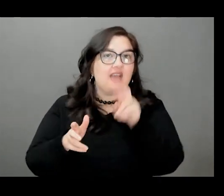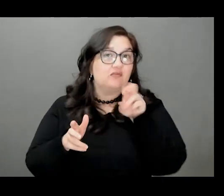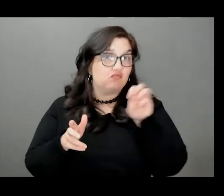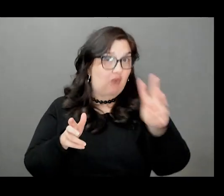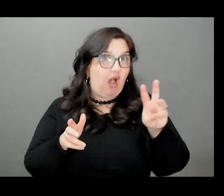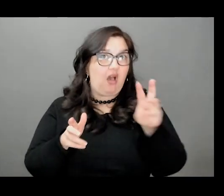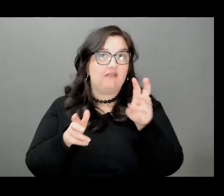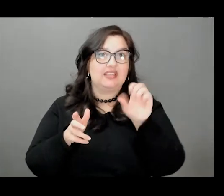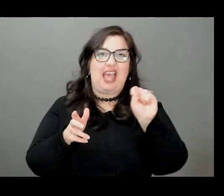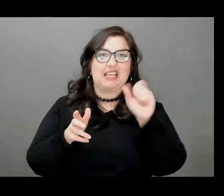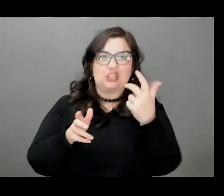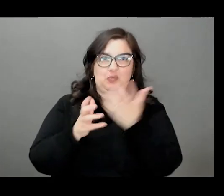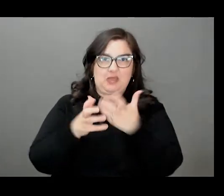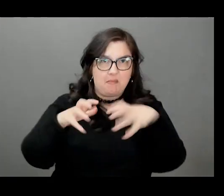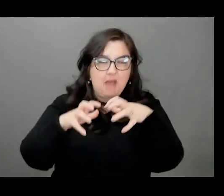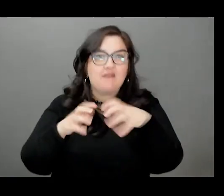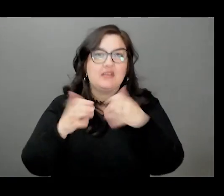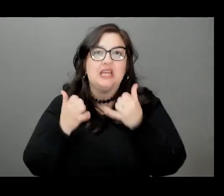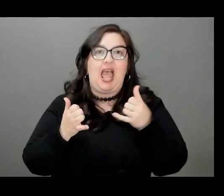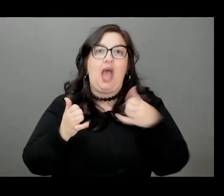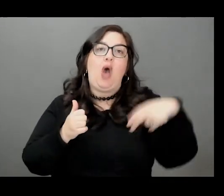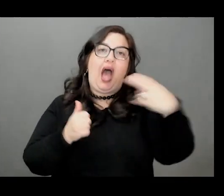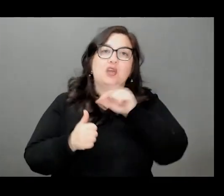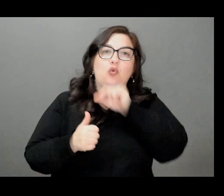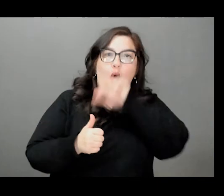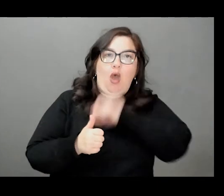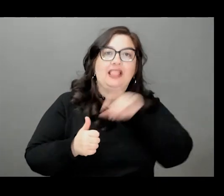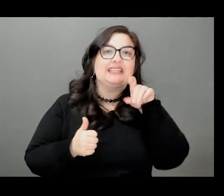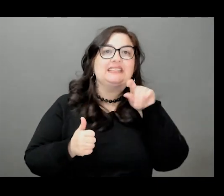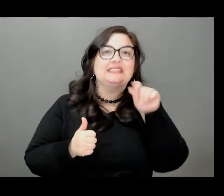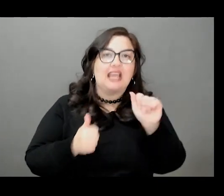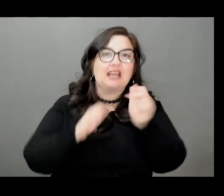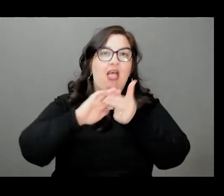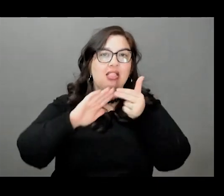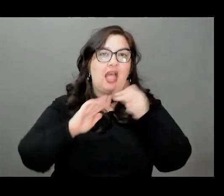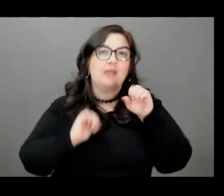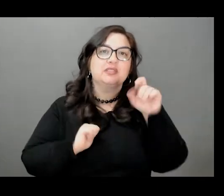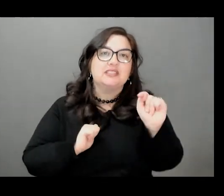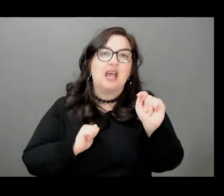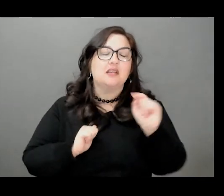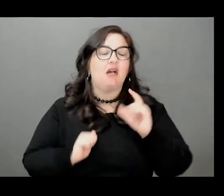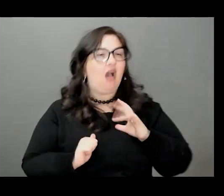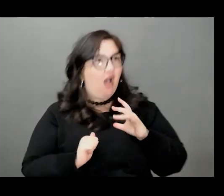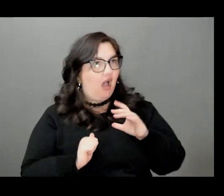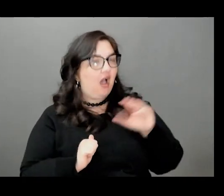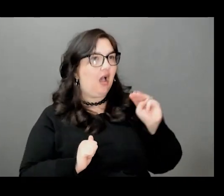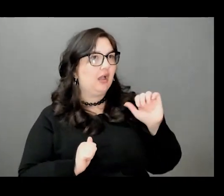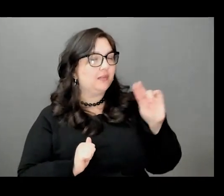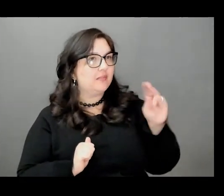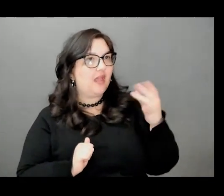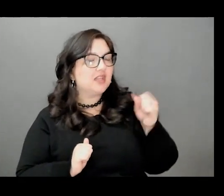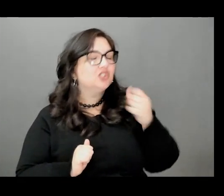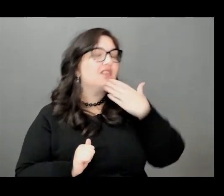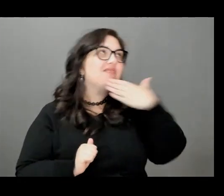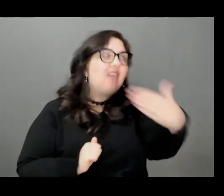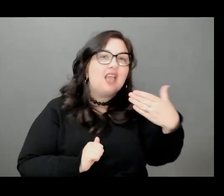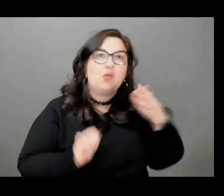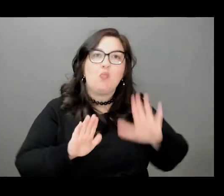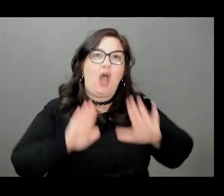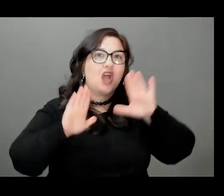They can just pick up the data from where they left, the raw data in an S3 bucket, and now they have a high quality labeled data set which they can